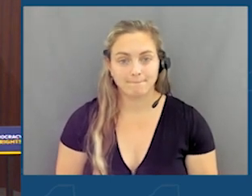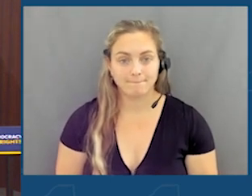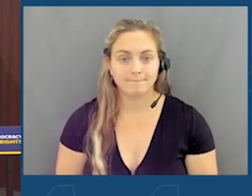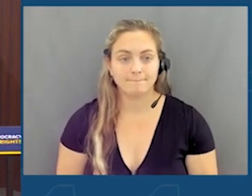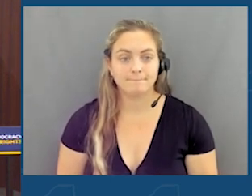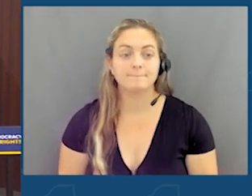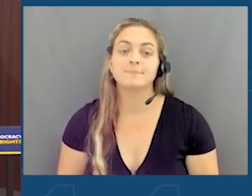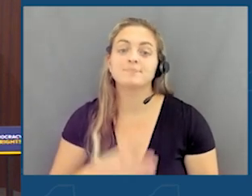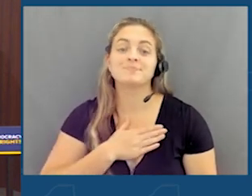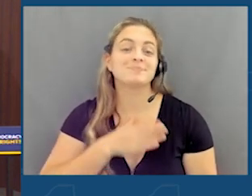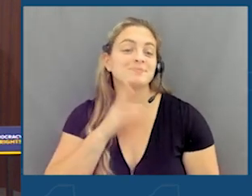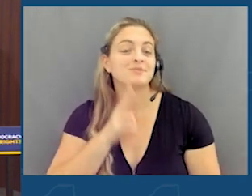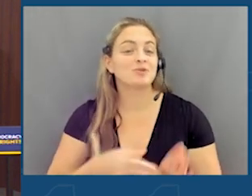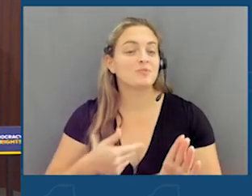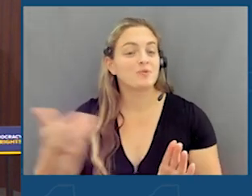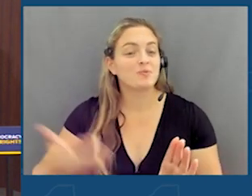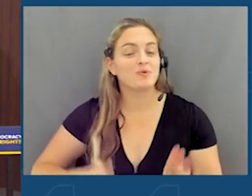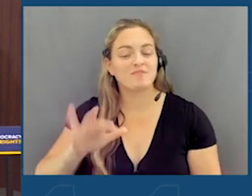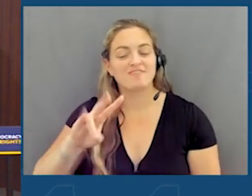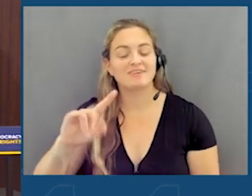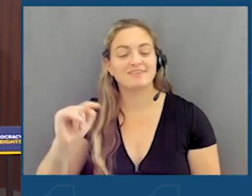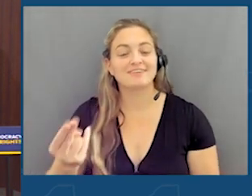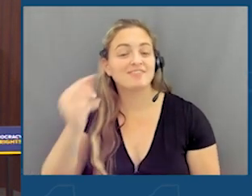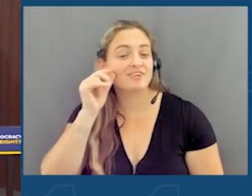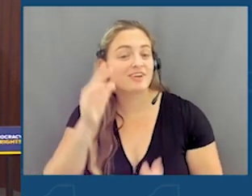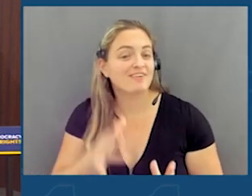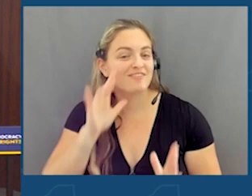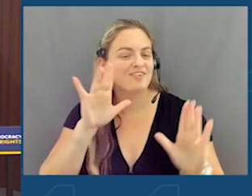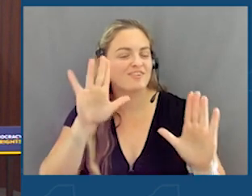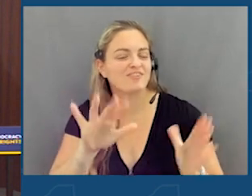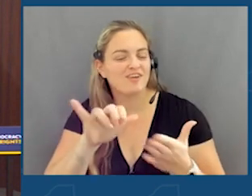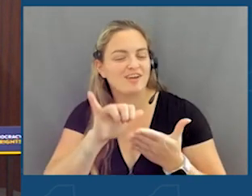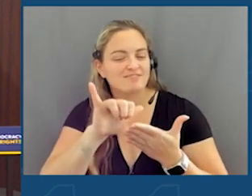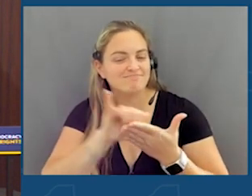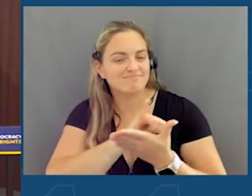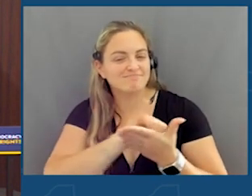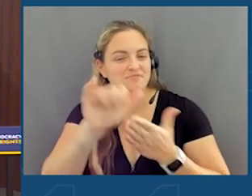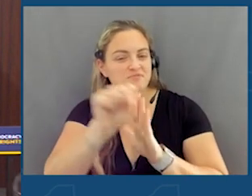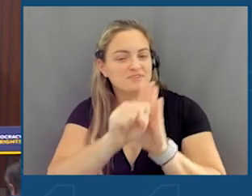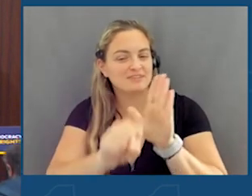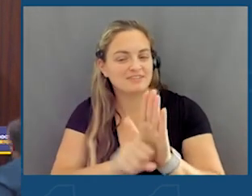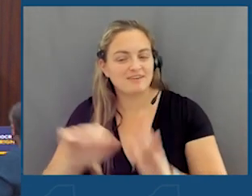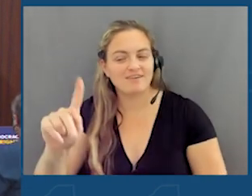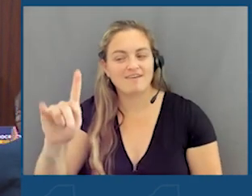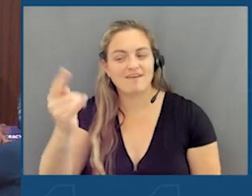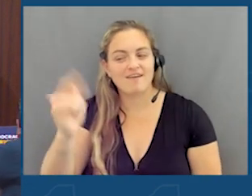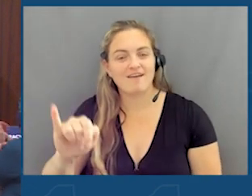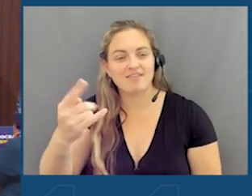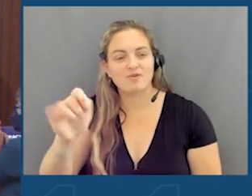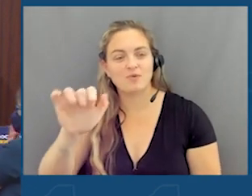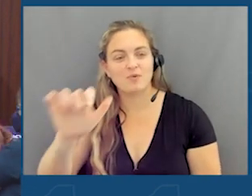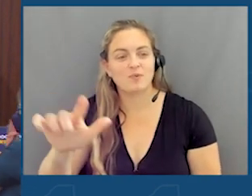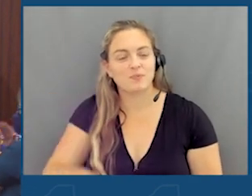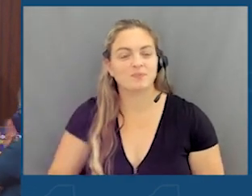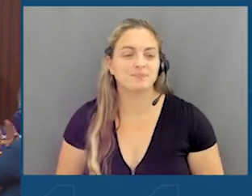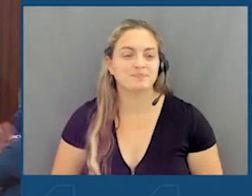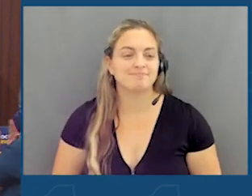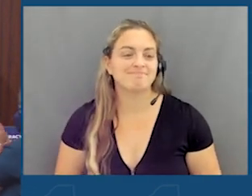and please join me in welcoming the 57th Governor of the great state of New York, Governor Kathy Hochul.